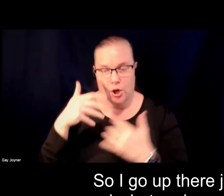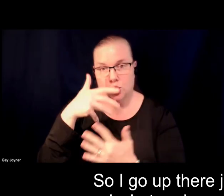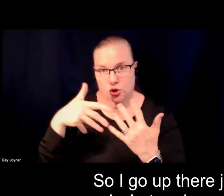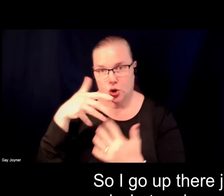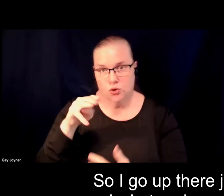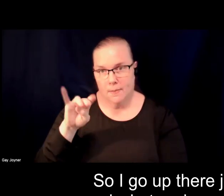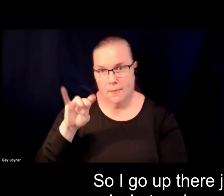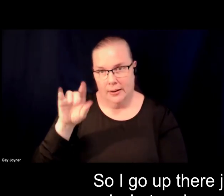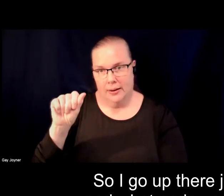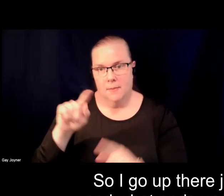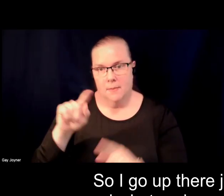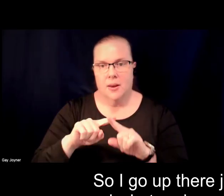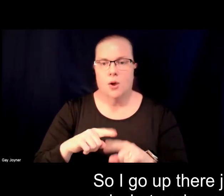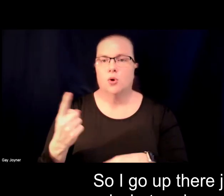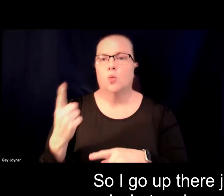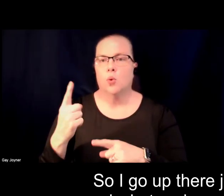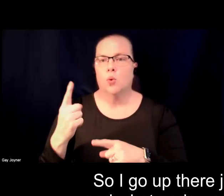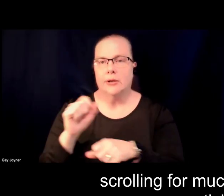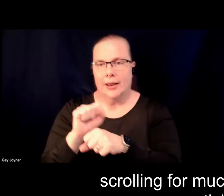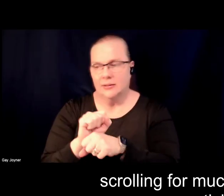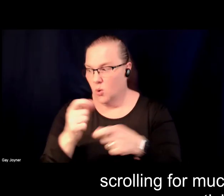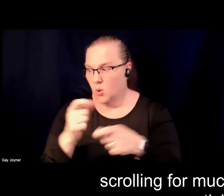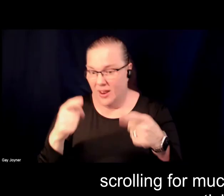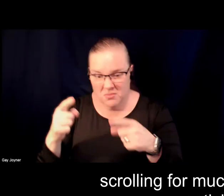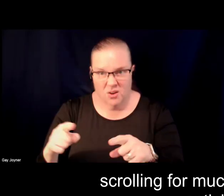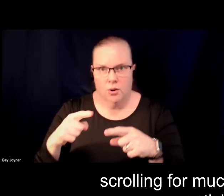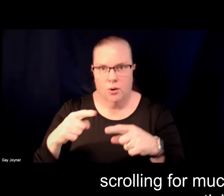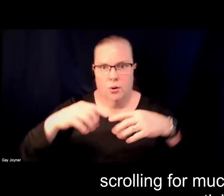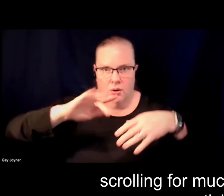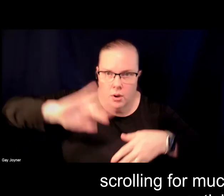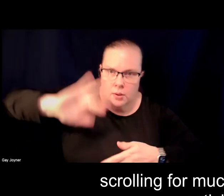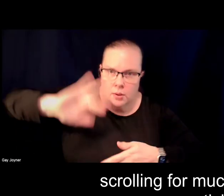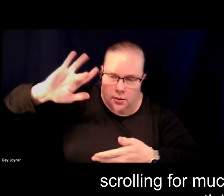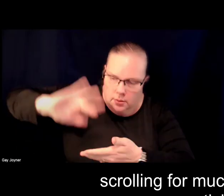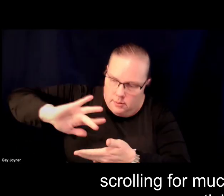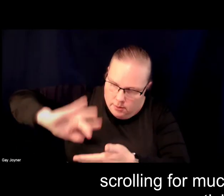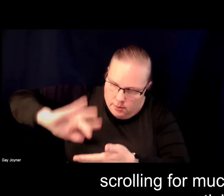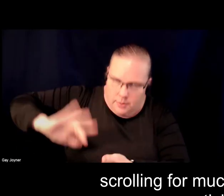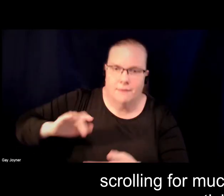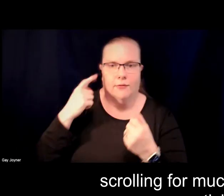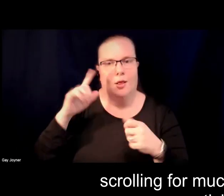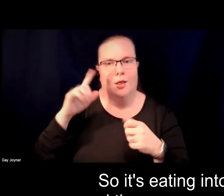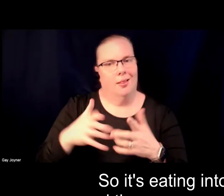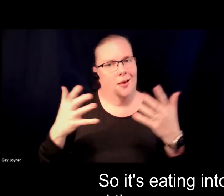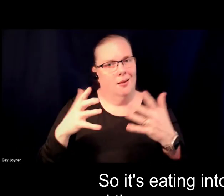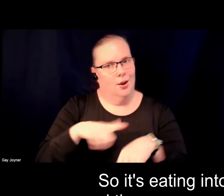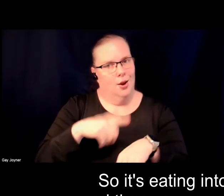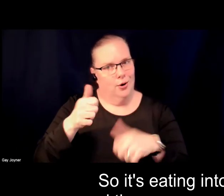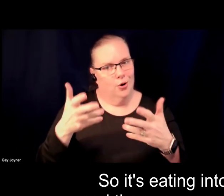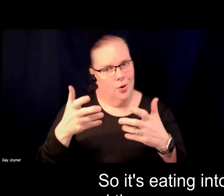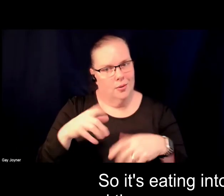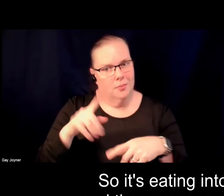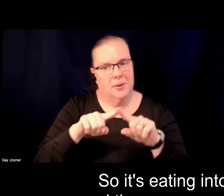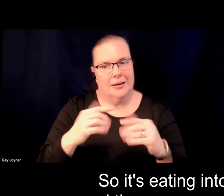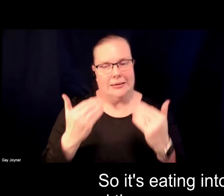go up there just to do one task, and what ends up Um, happening is you're scrolling yeah, for much longer than you anticipated. So it's eating